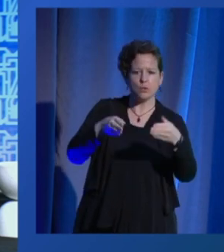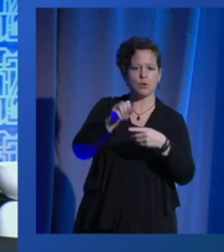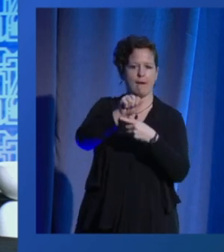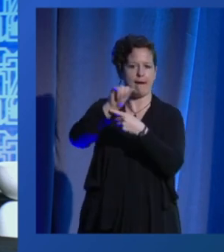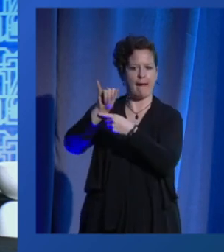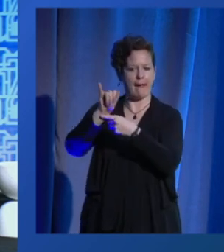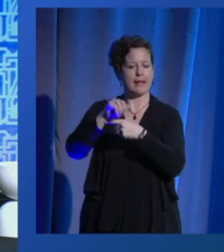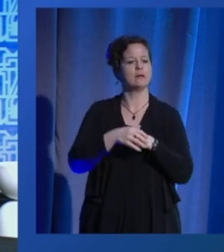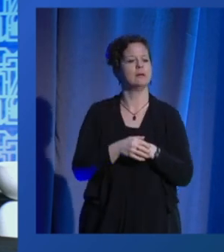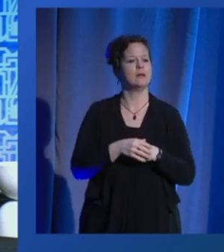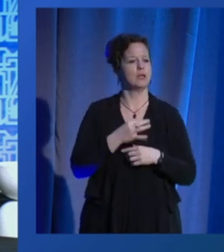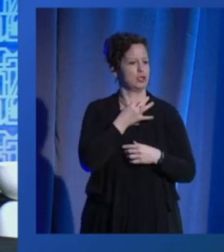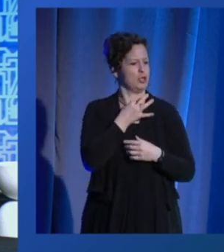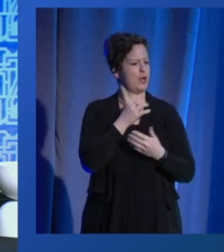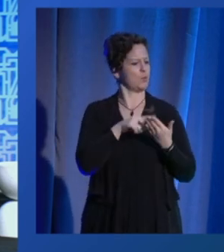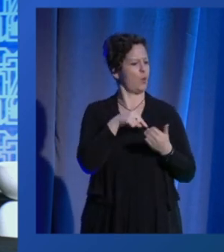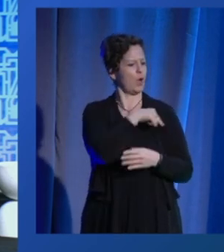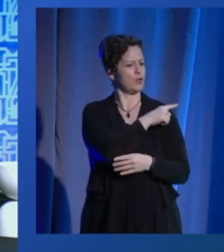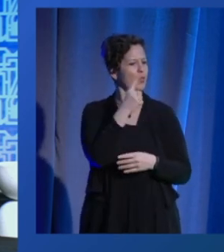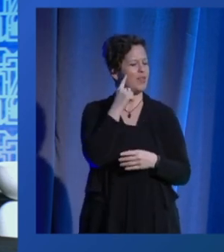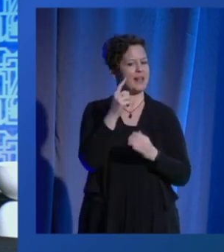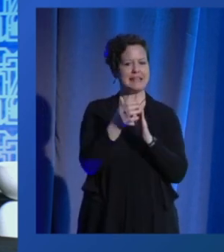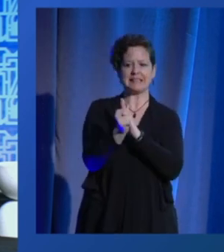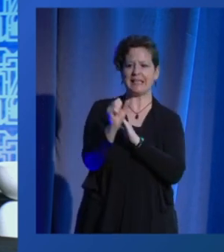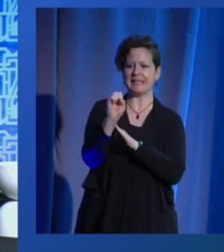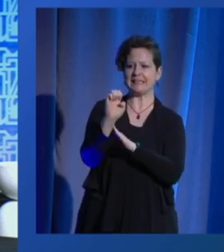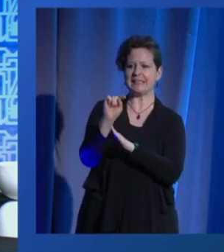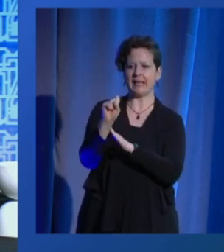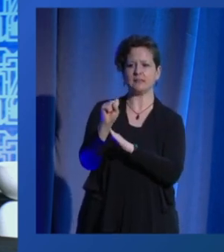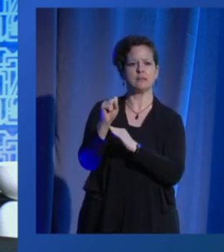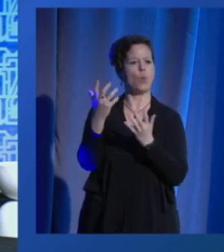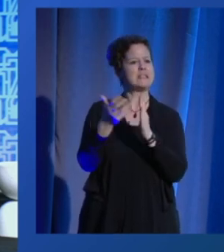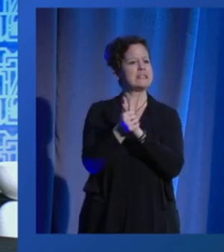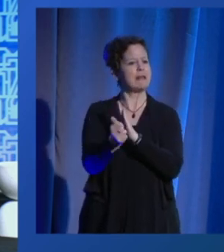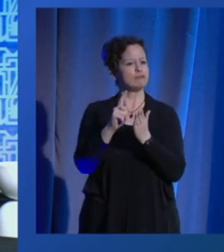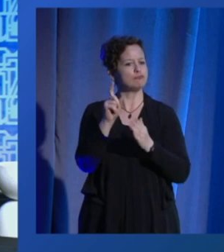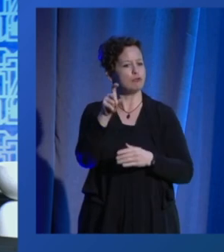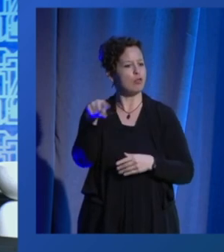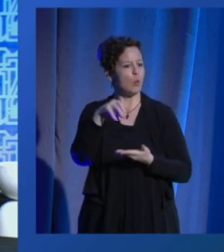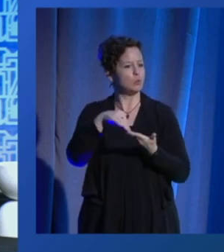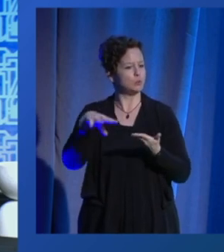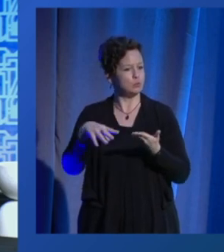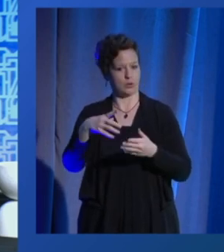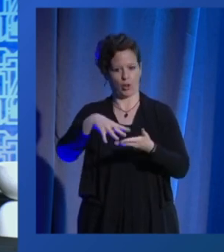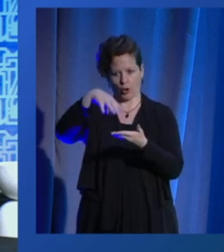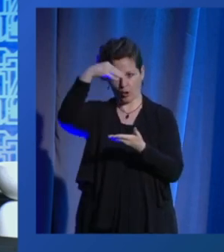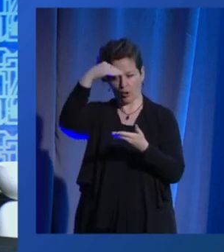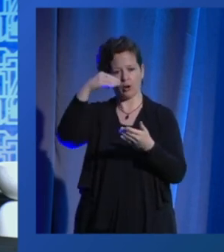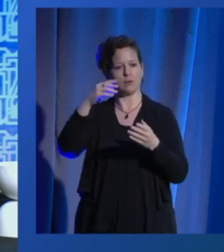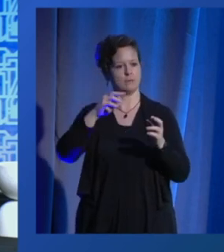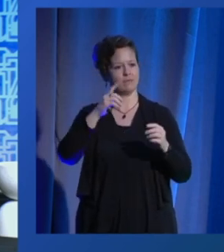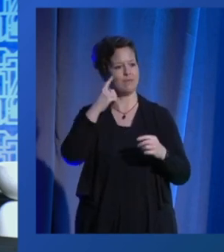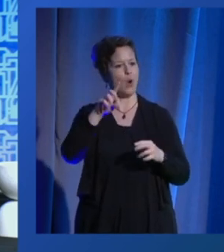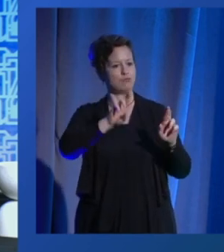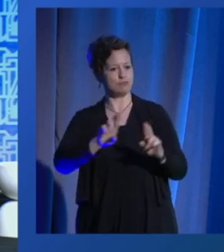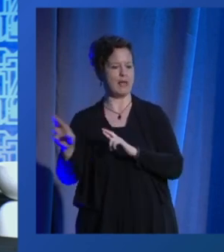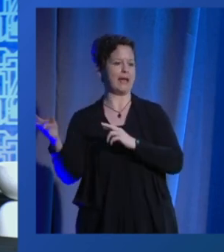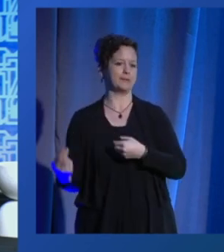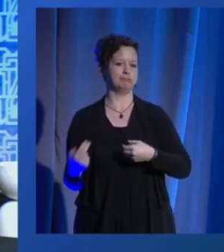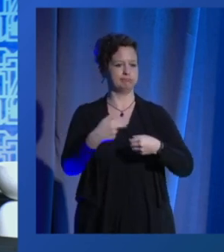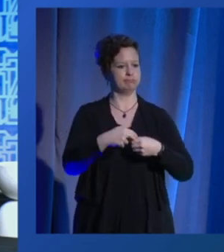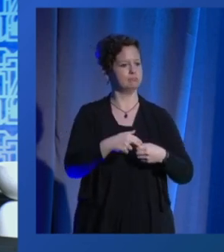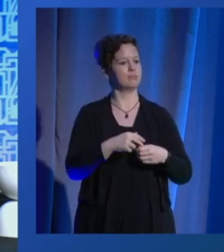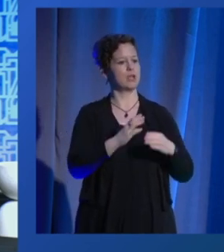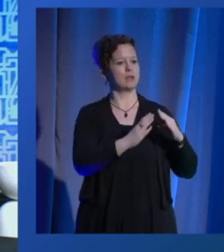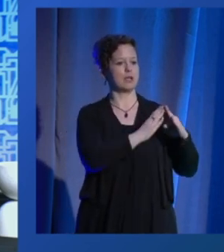those skill sets what should students today who are out in the audience be studying if they want to come and work uh somewhere in the community uh and